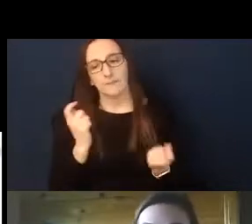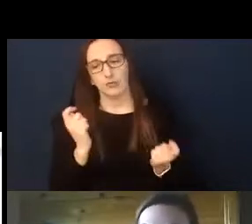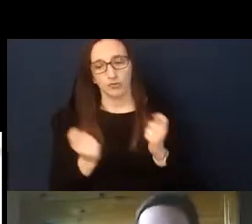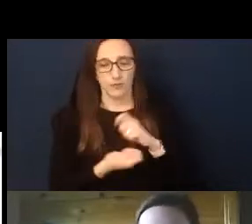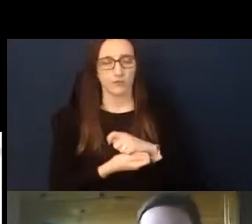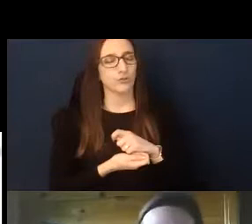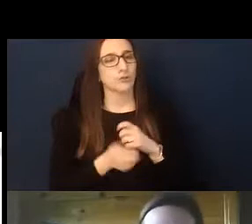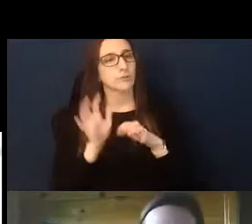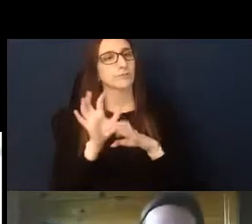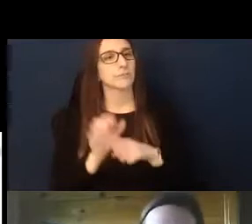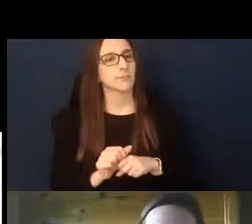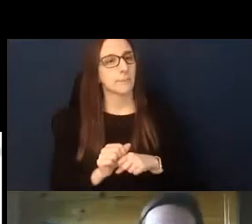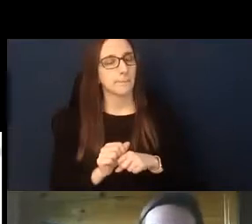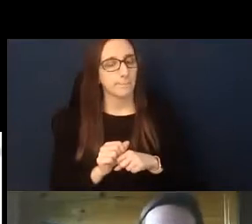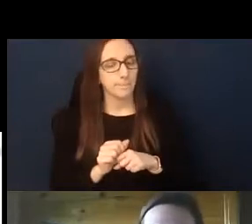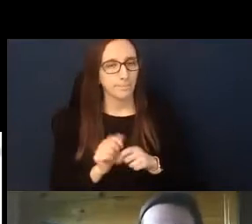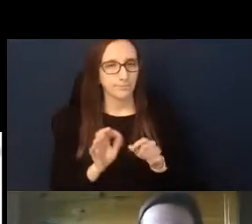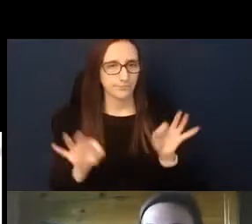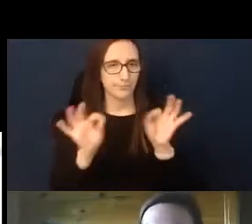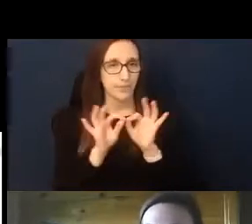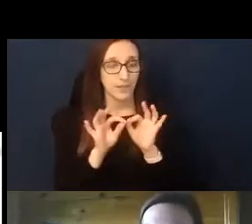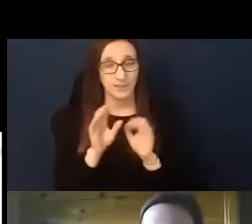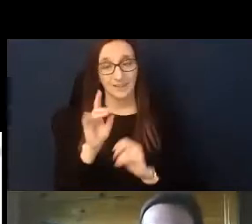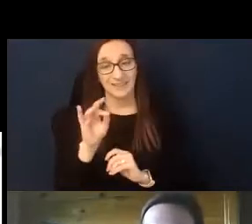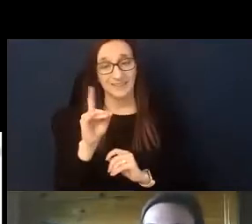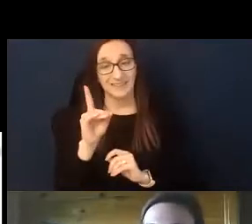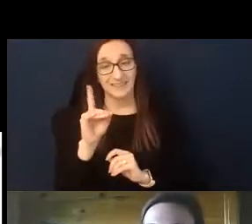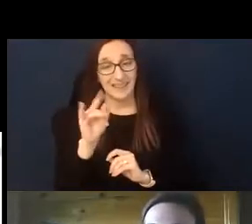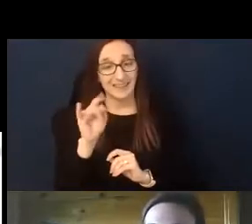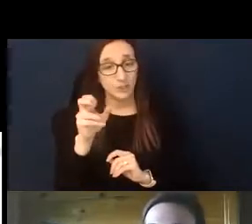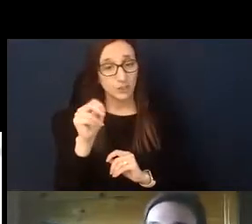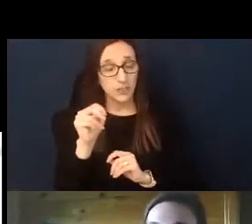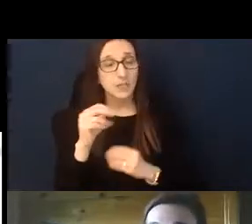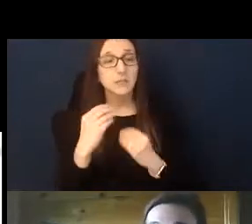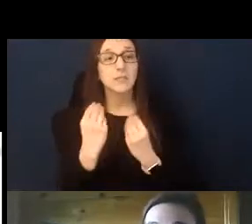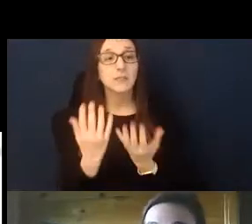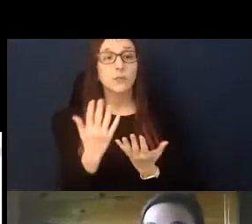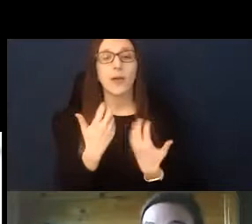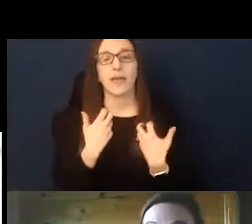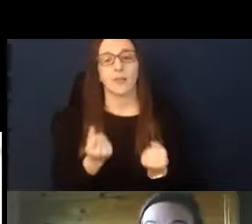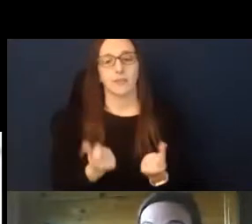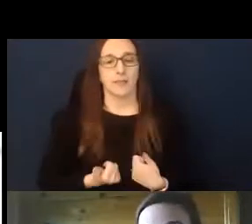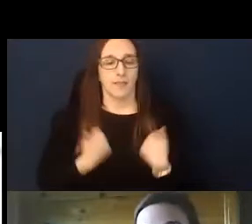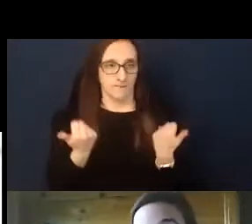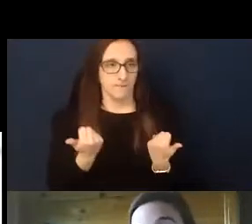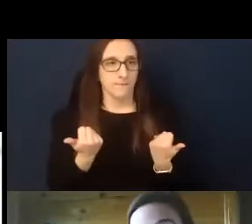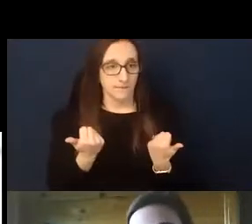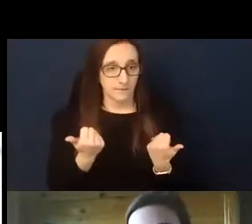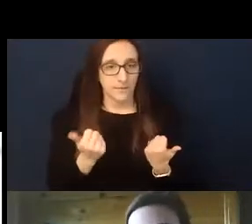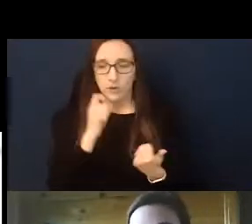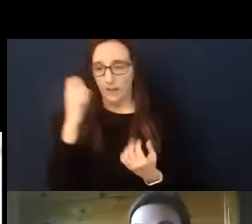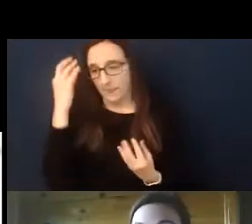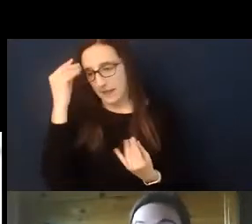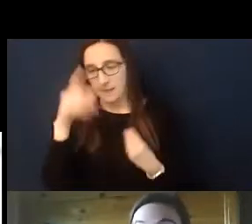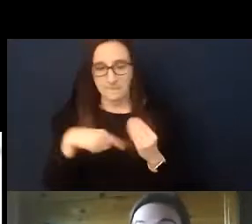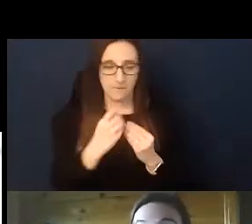it's a lifestyle. Dietitians set you up to have a healthy lifestyle where you're living and you're not thinking about